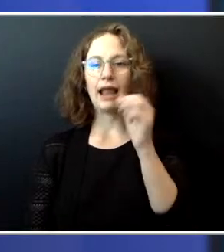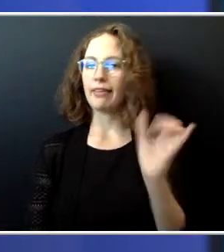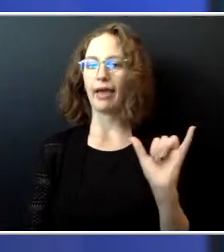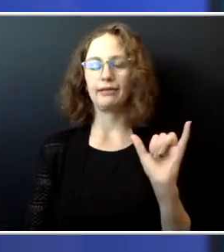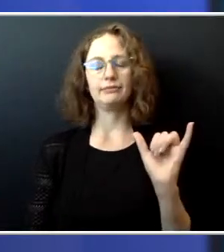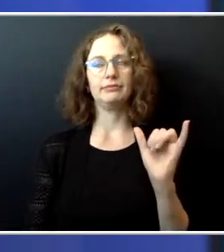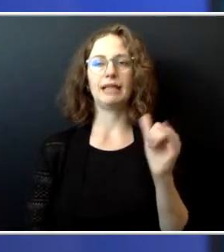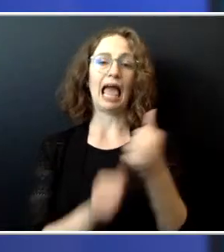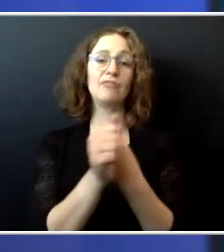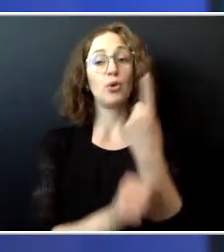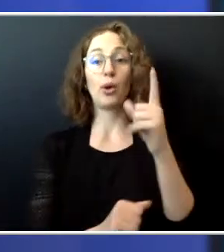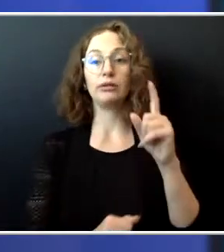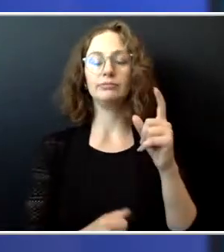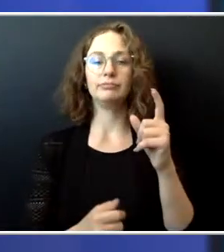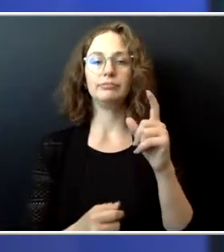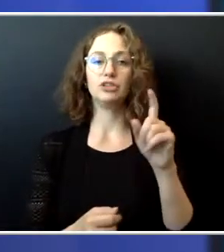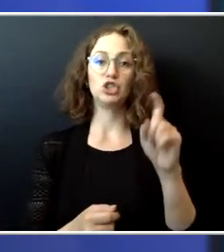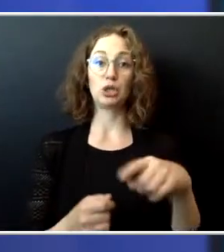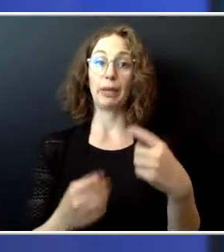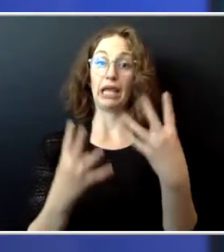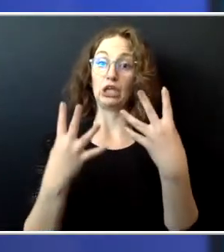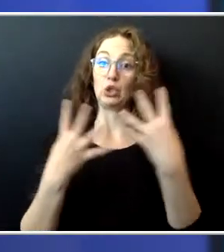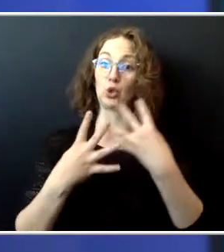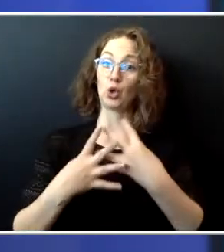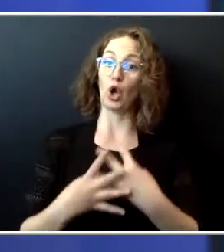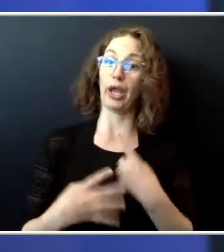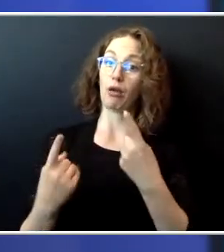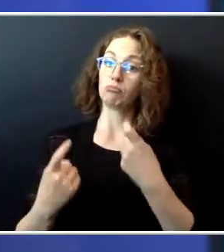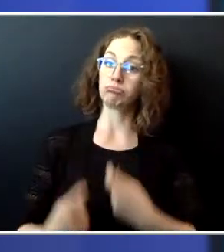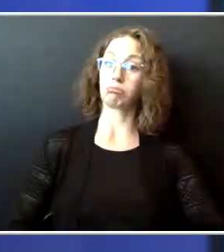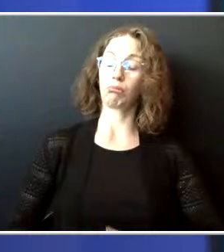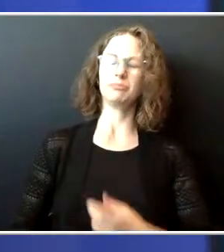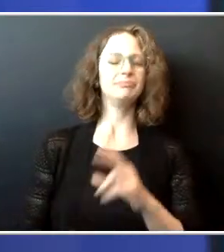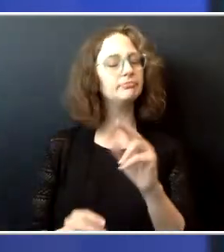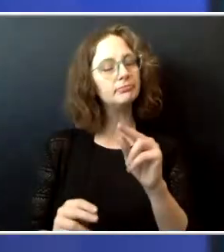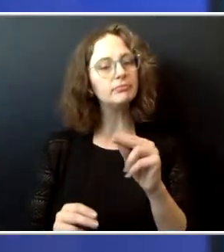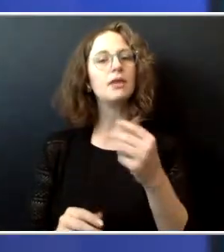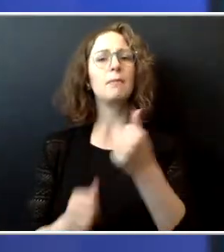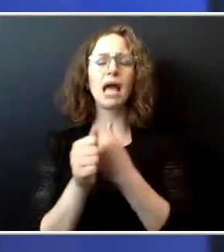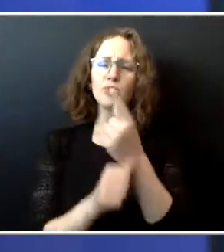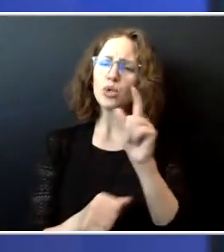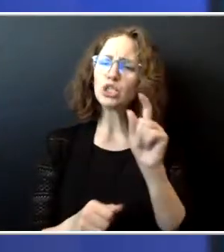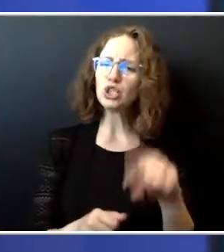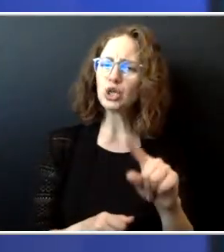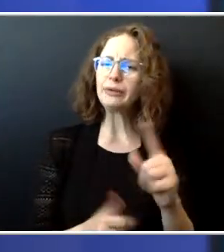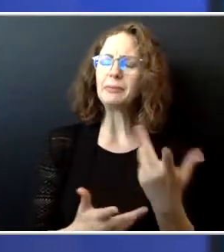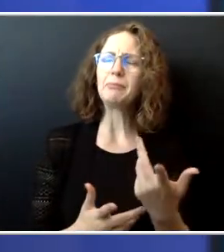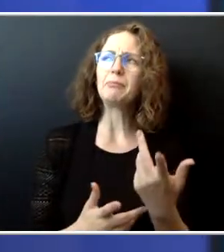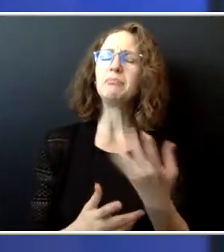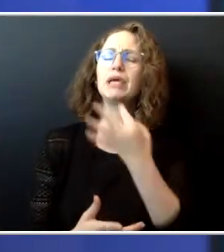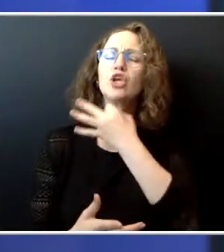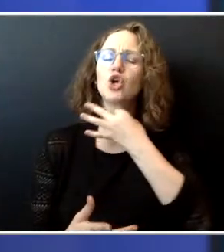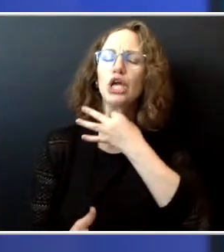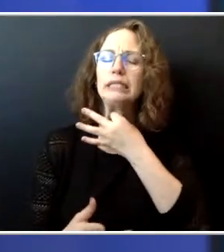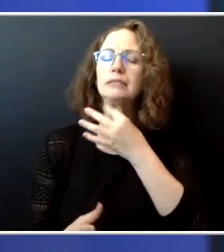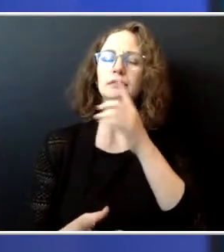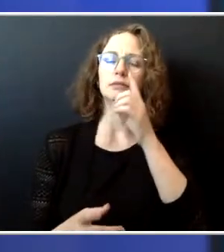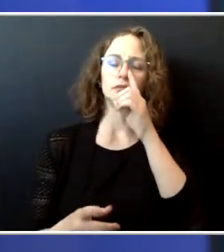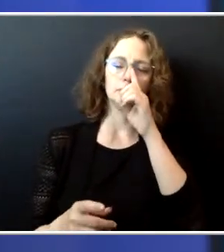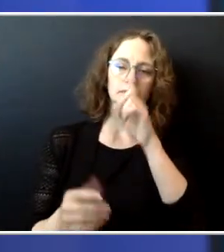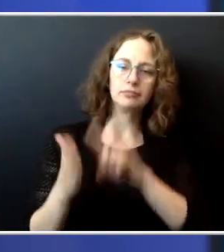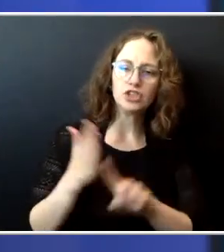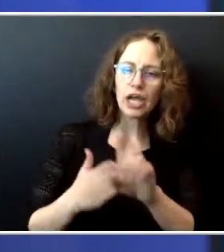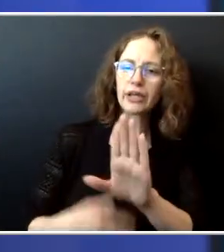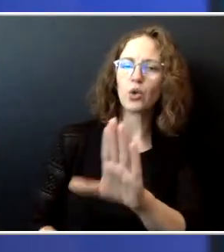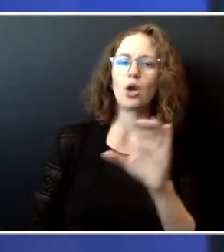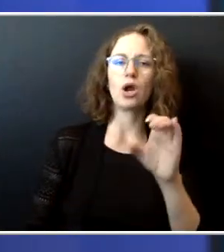of course, but everyone should be checked on the cortisol, steroid exposure. That's one thing that some people are